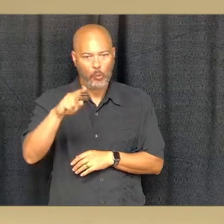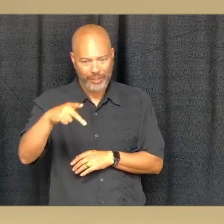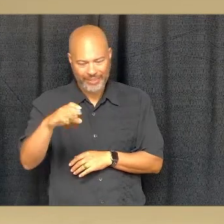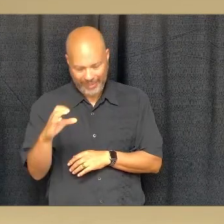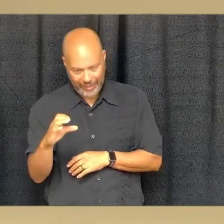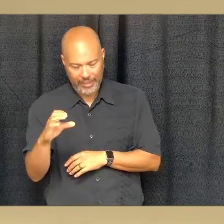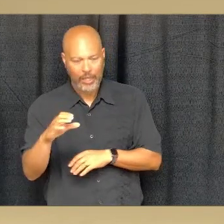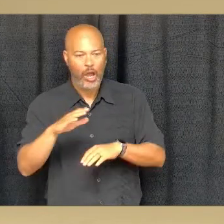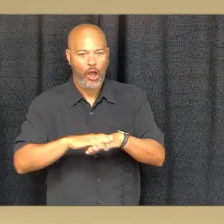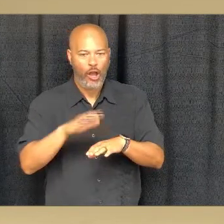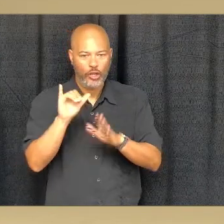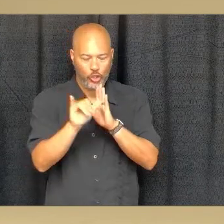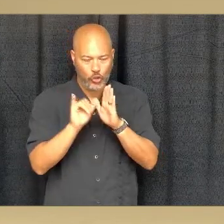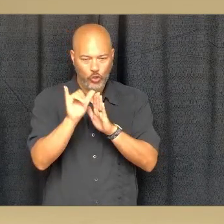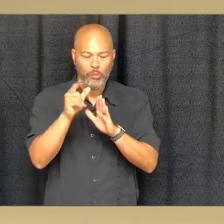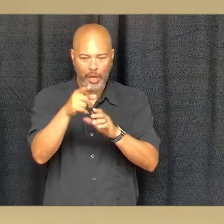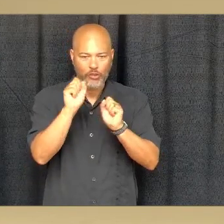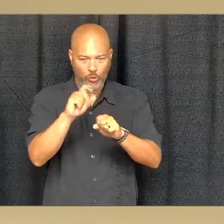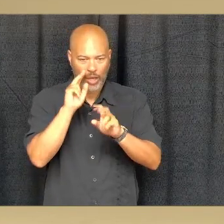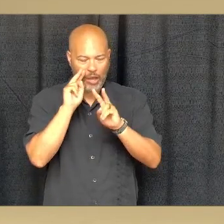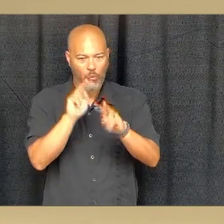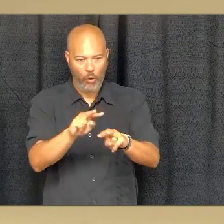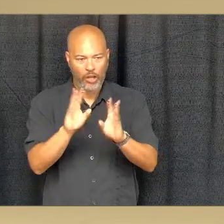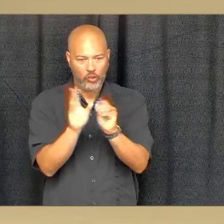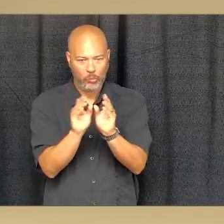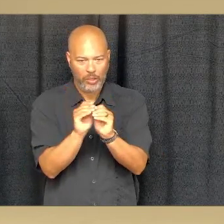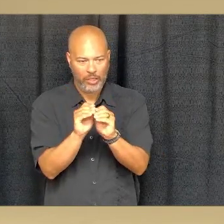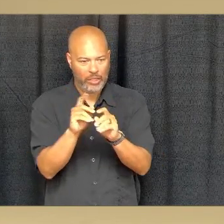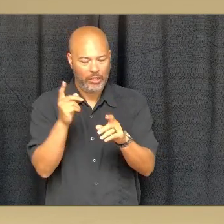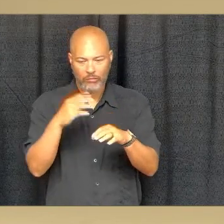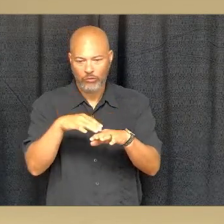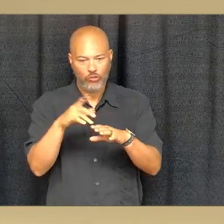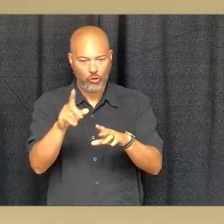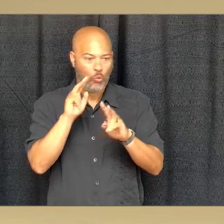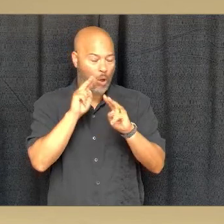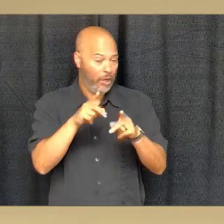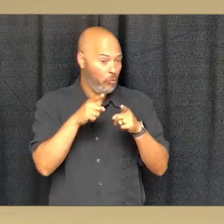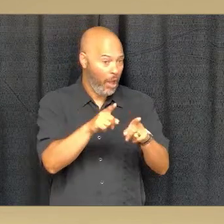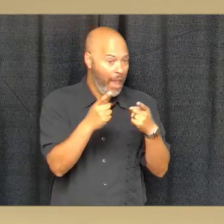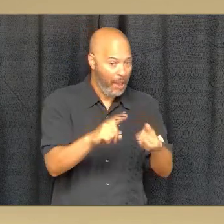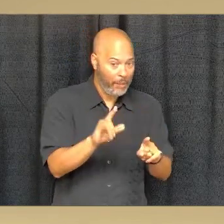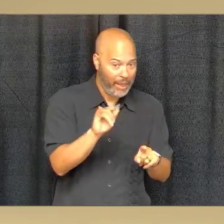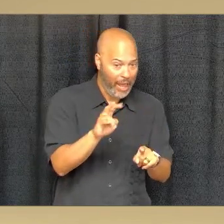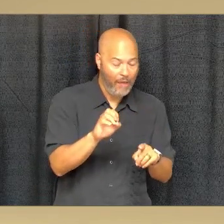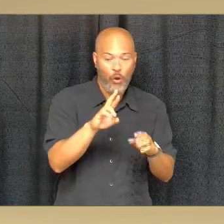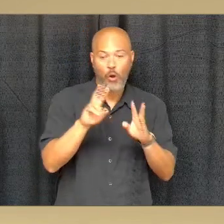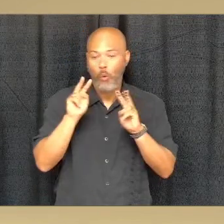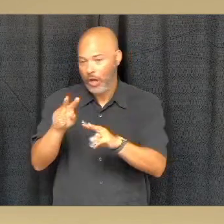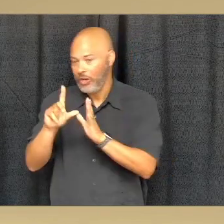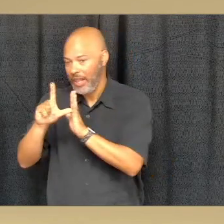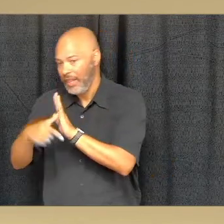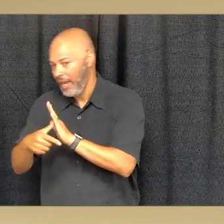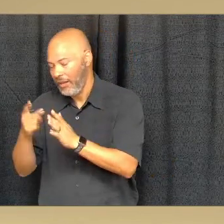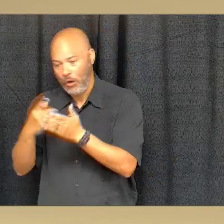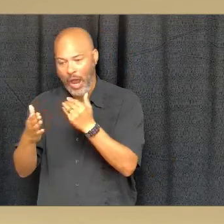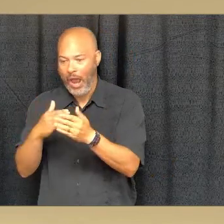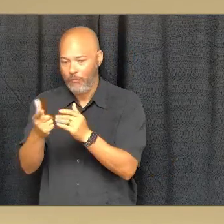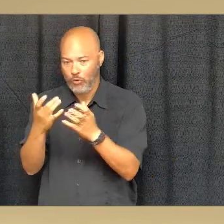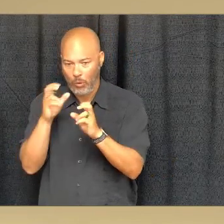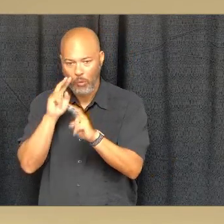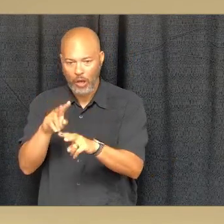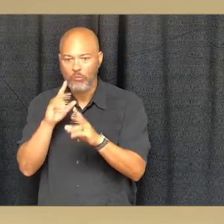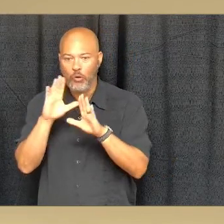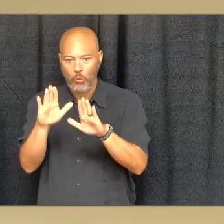CMCRPC on YouTube, and you'll be able to watch it at your leisure. You can either watch it while it's happening or watch it later on the device of your choosing, but it's a